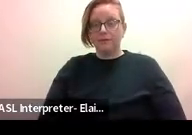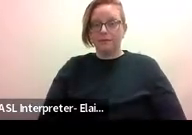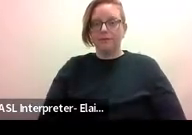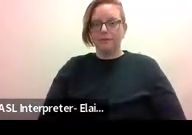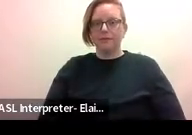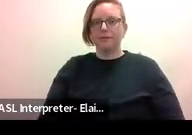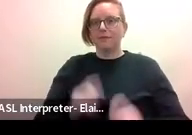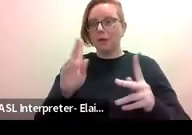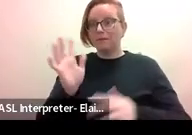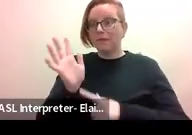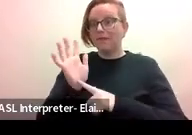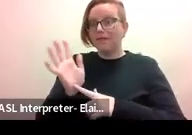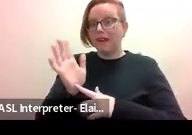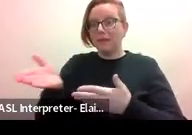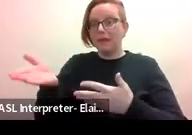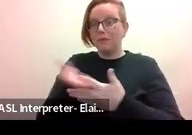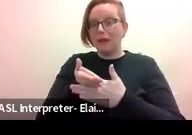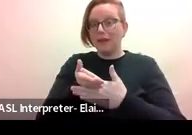Oh, 5 minute break.